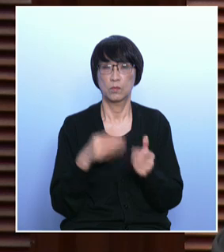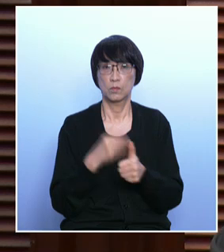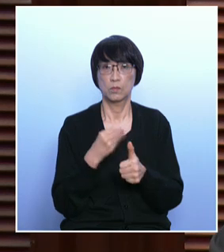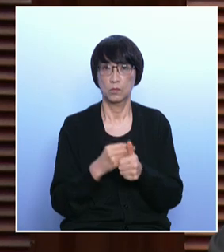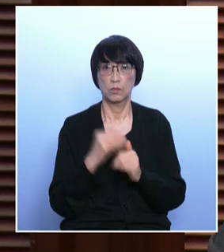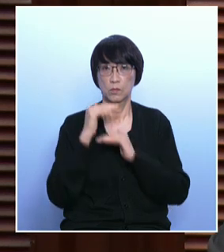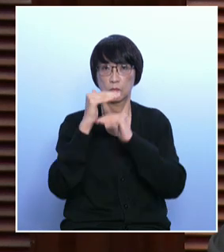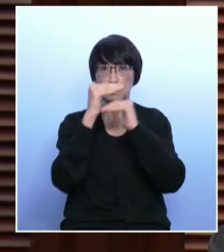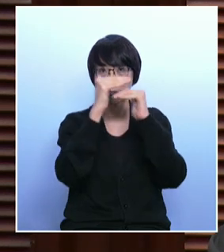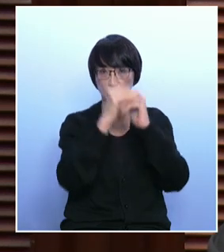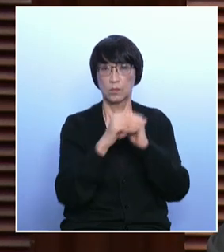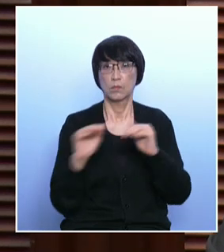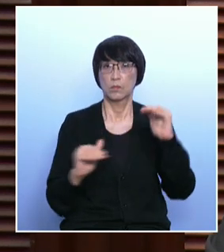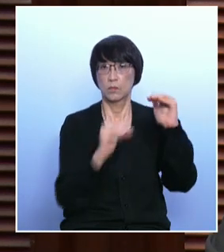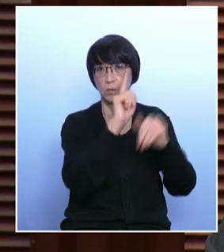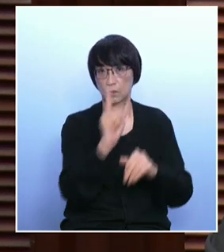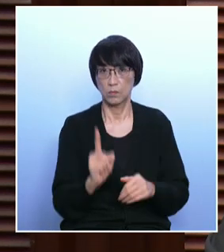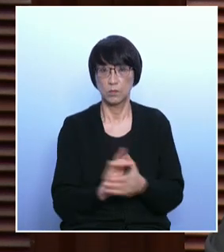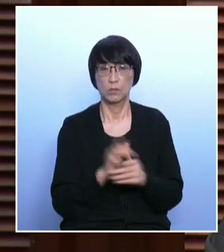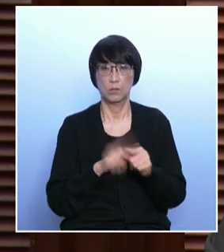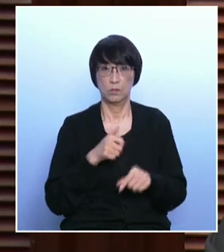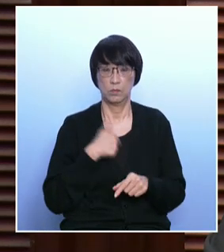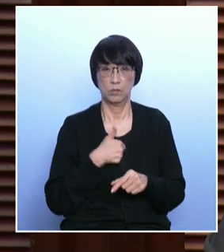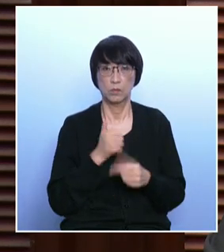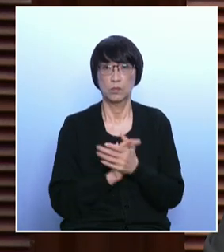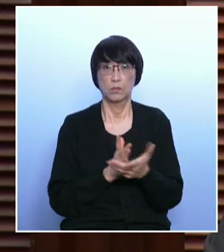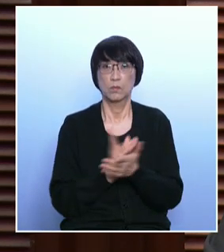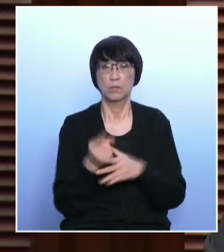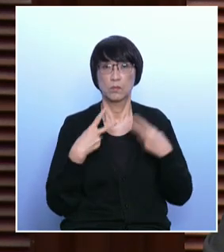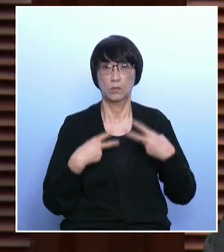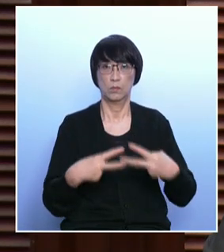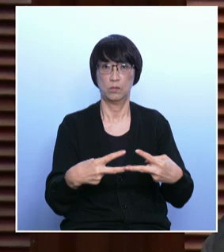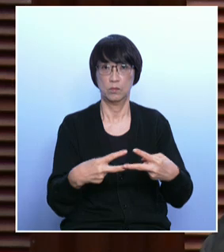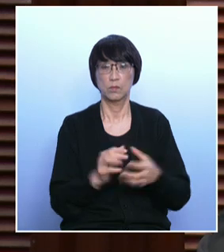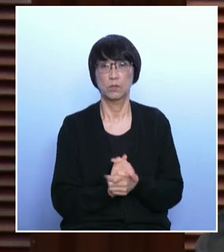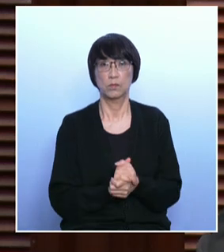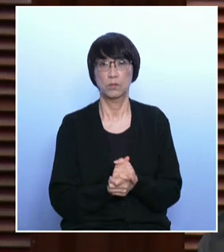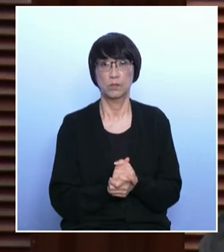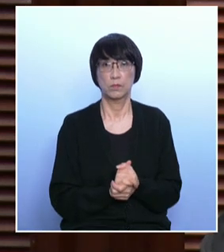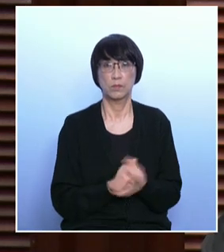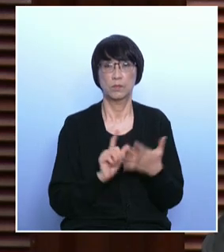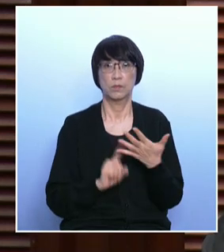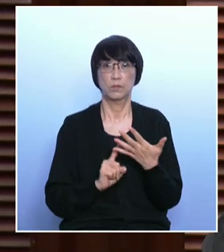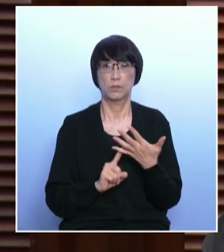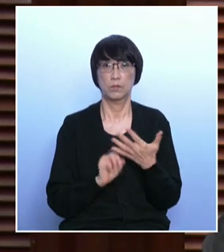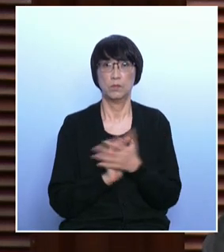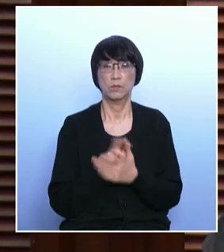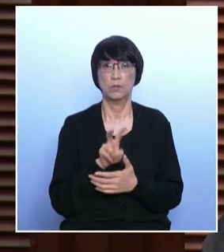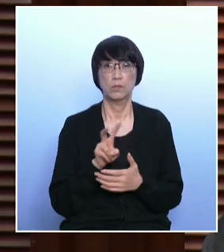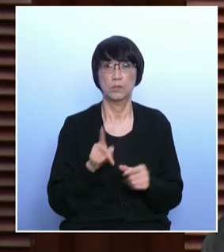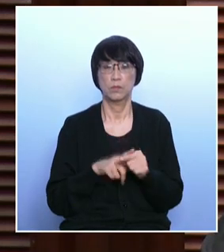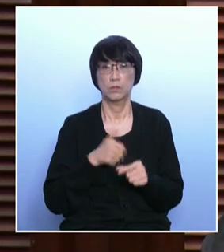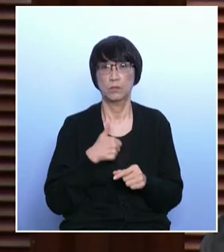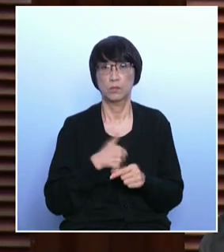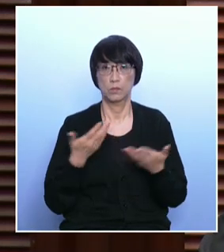pathway for CM undergraduate education and advanced professional training in order to formulate a professional development system for CM